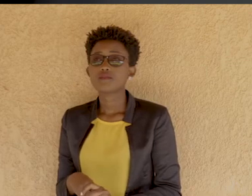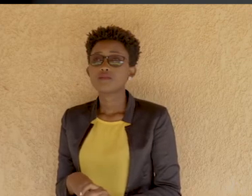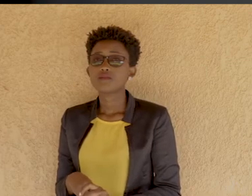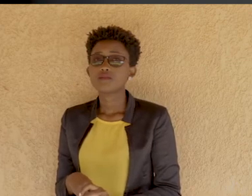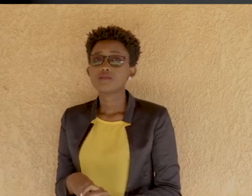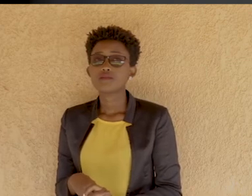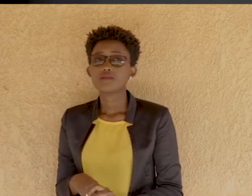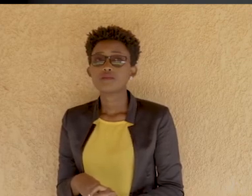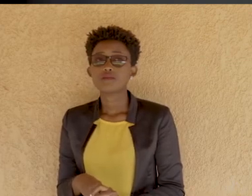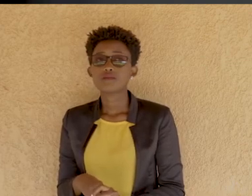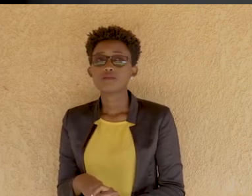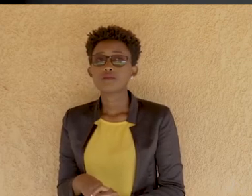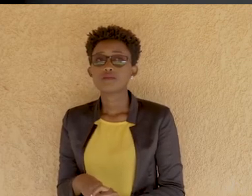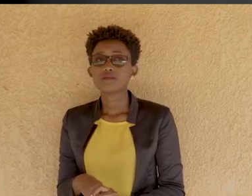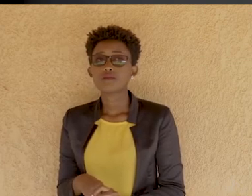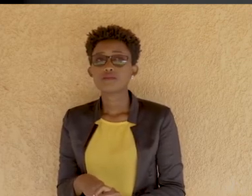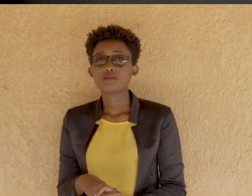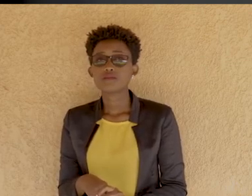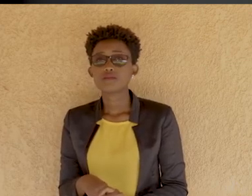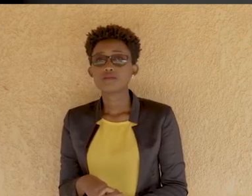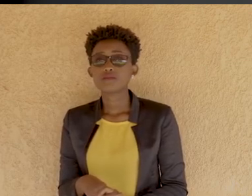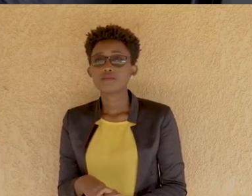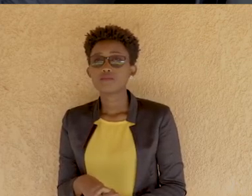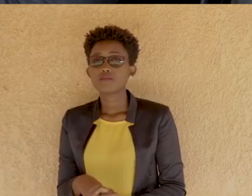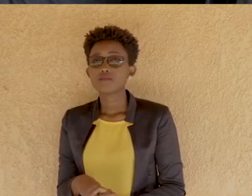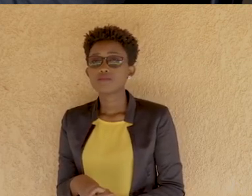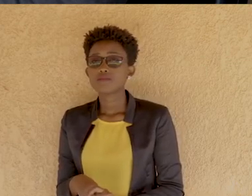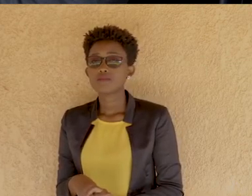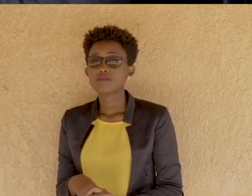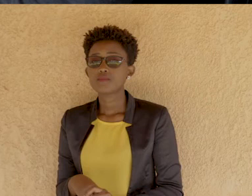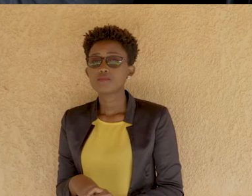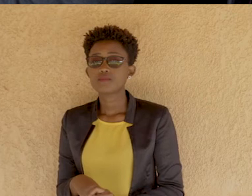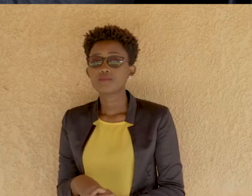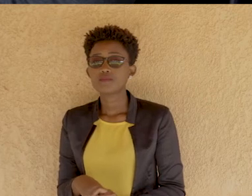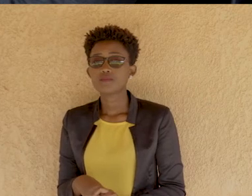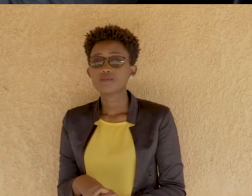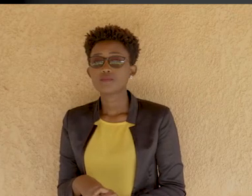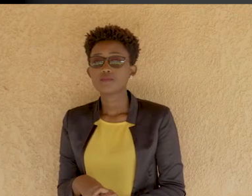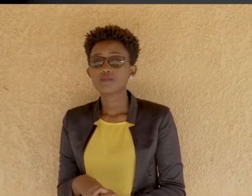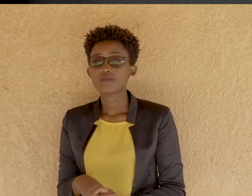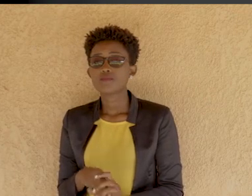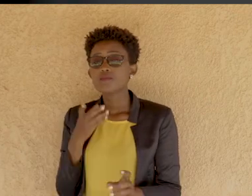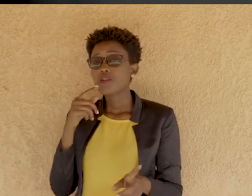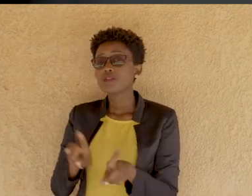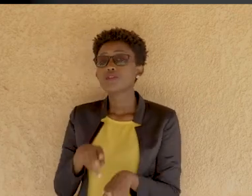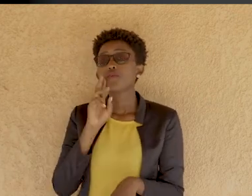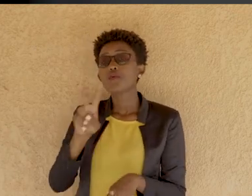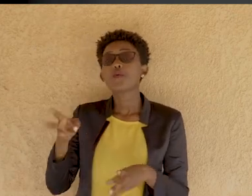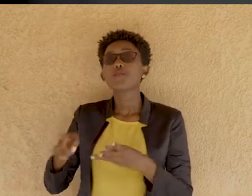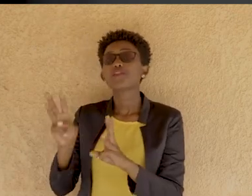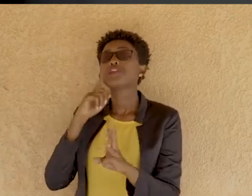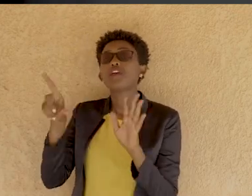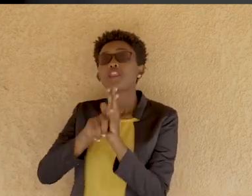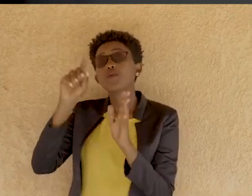scientifically to see what are some of the gaps in our legal system and policies as well as regards access to justice